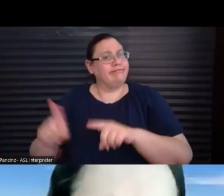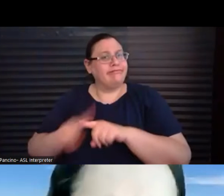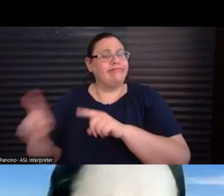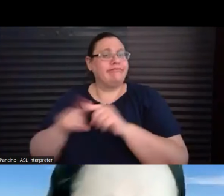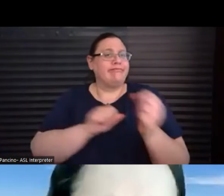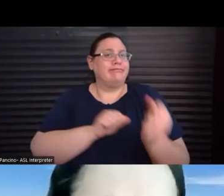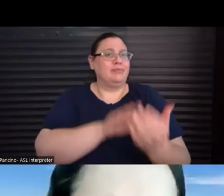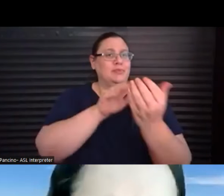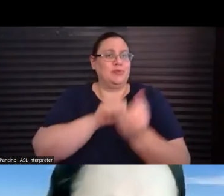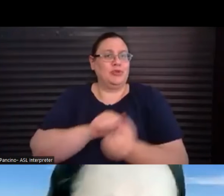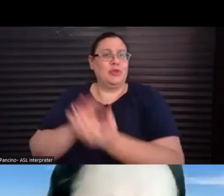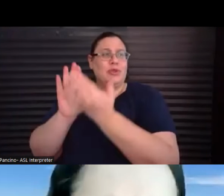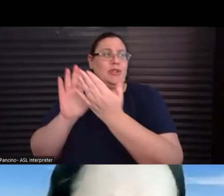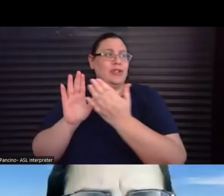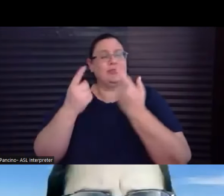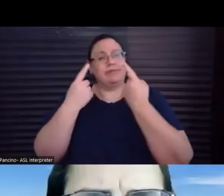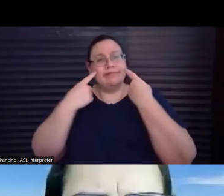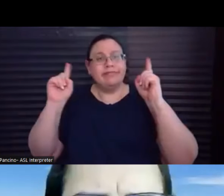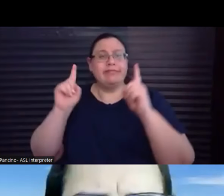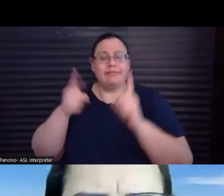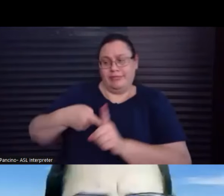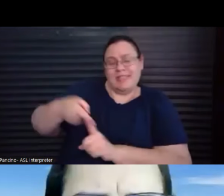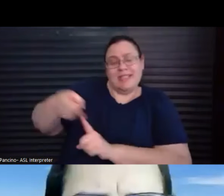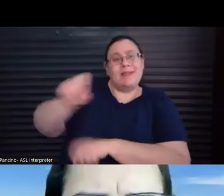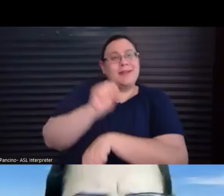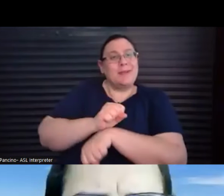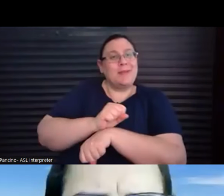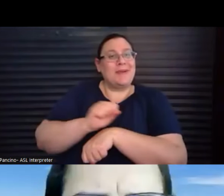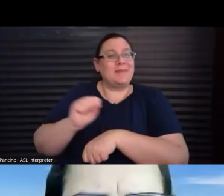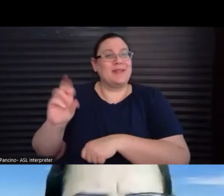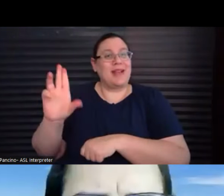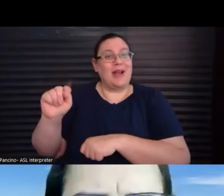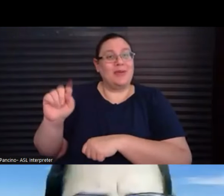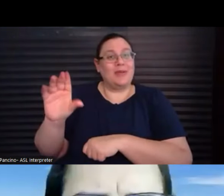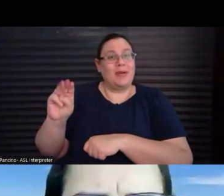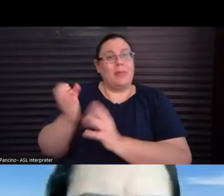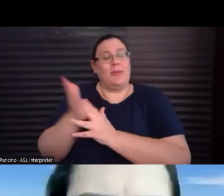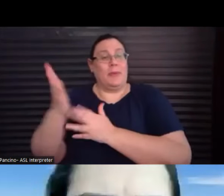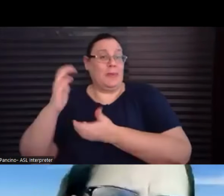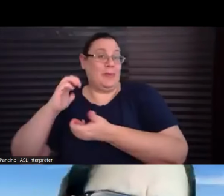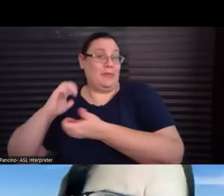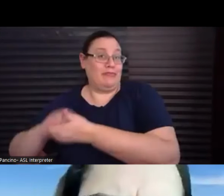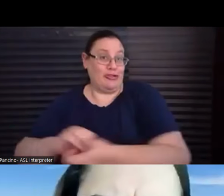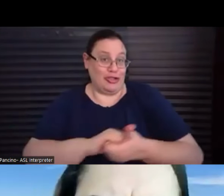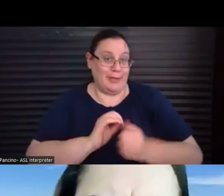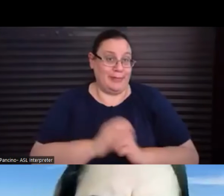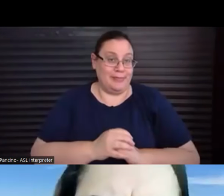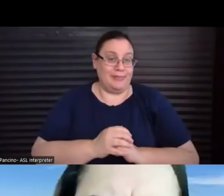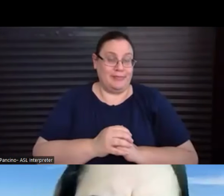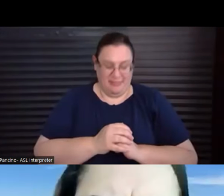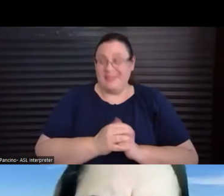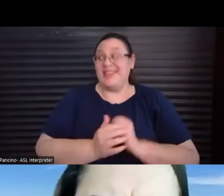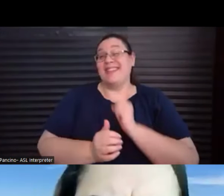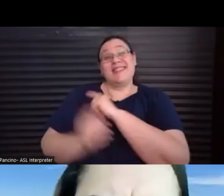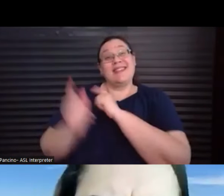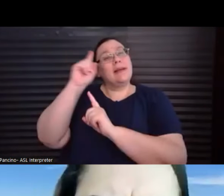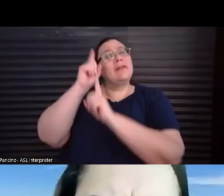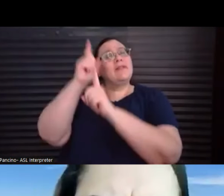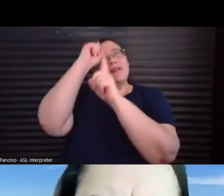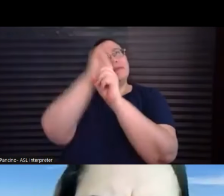to achieving customized employment outcomes through partnerships. When I think of this objective, I think of the